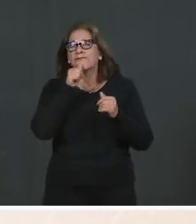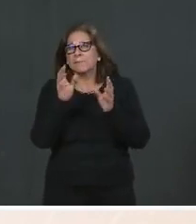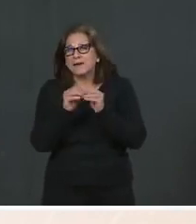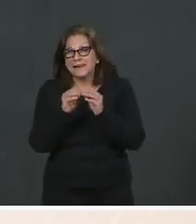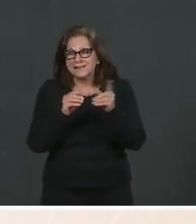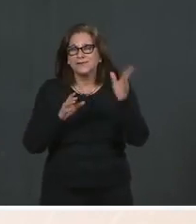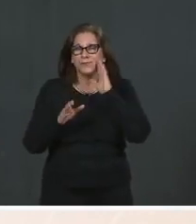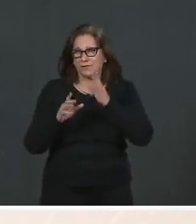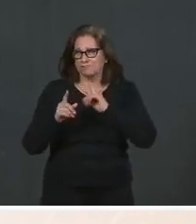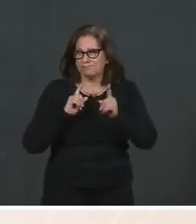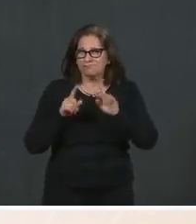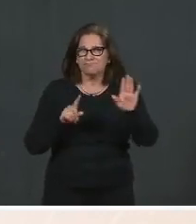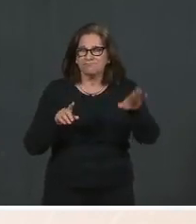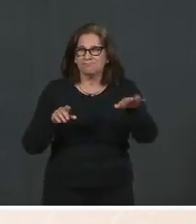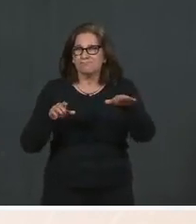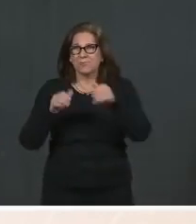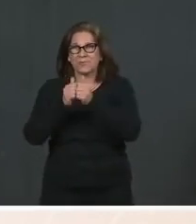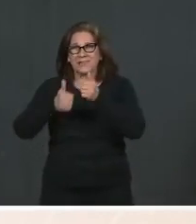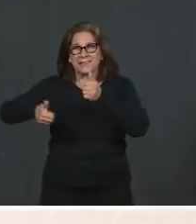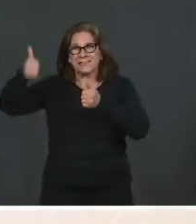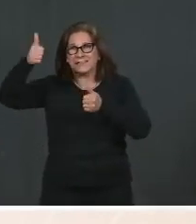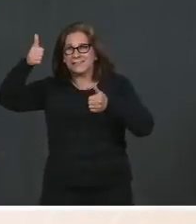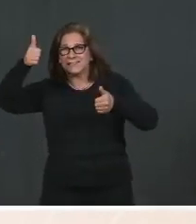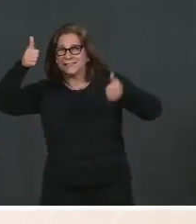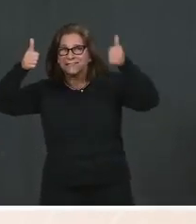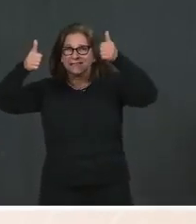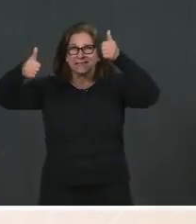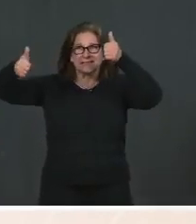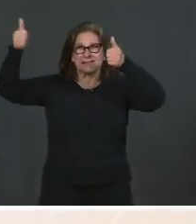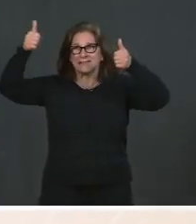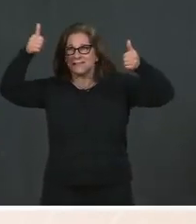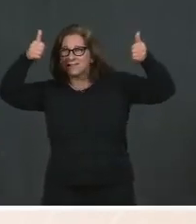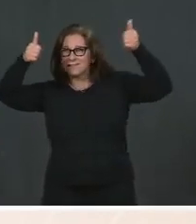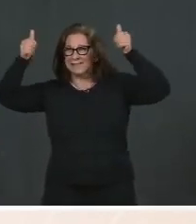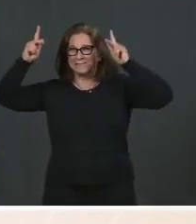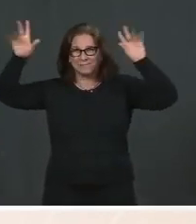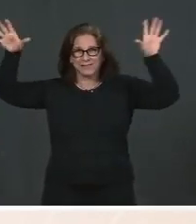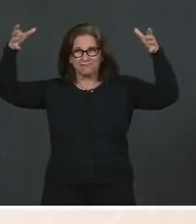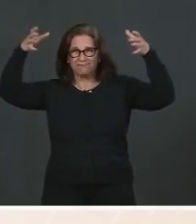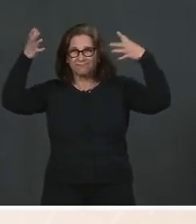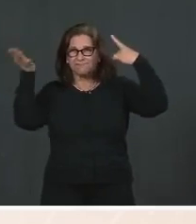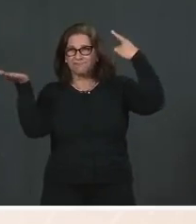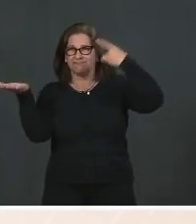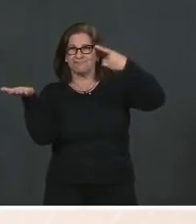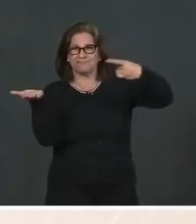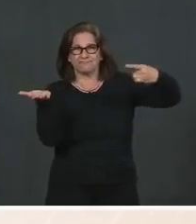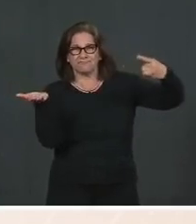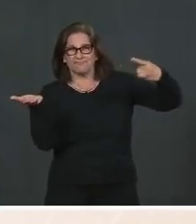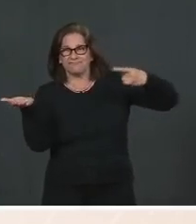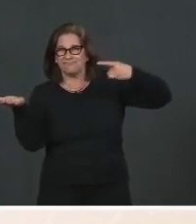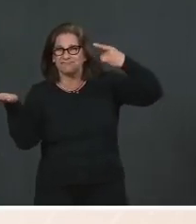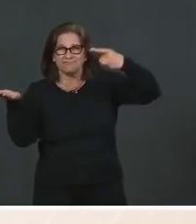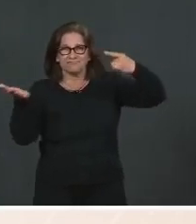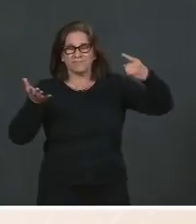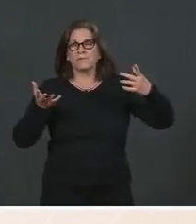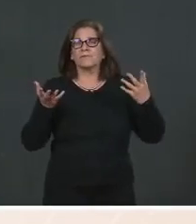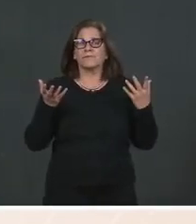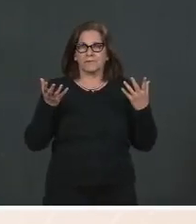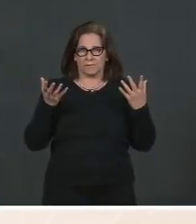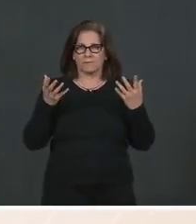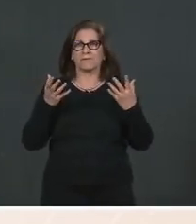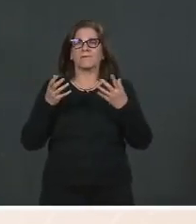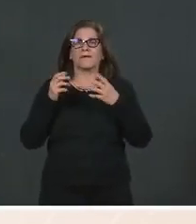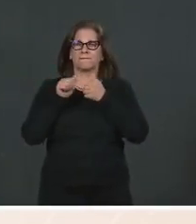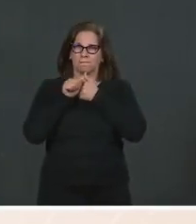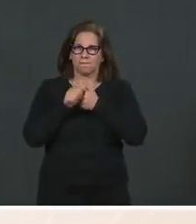who are in touch with governors and leaders across the country who will continue to emphasize the need to abide by public health guidelines. And one other topic.